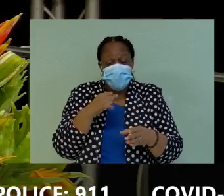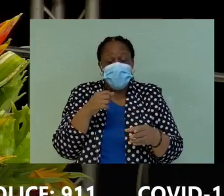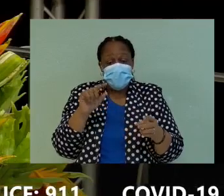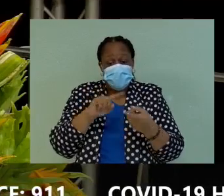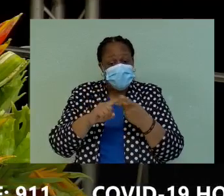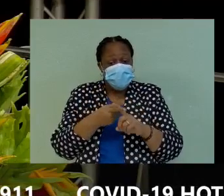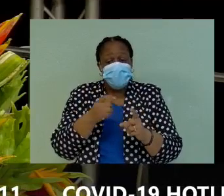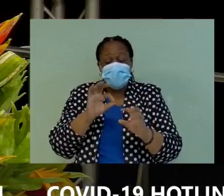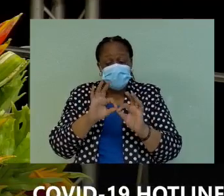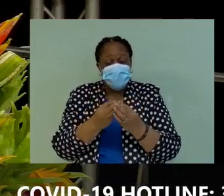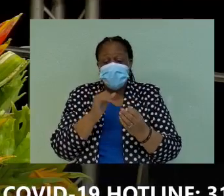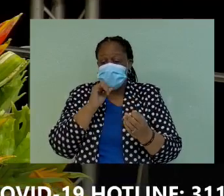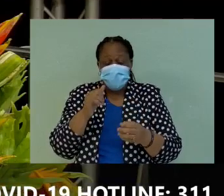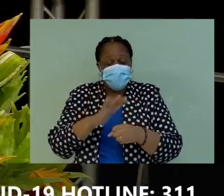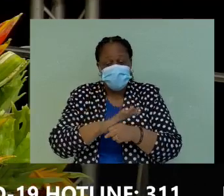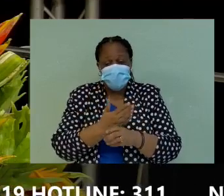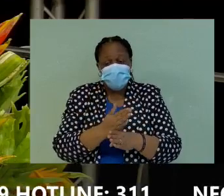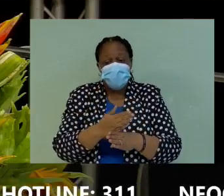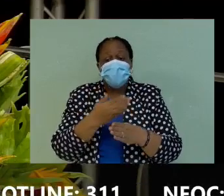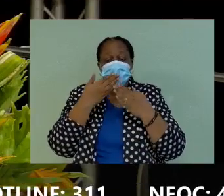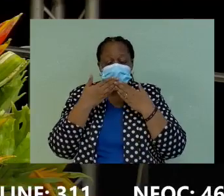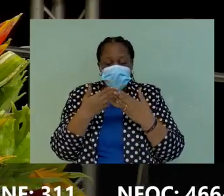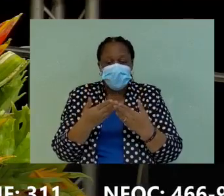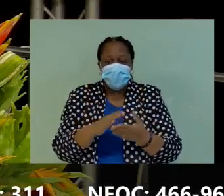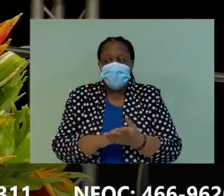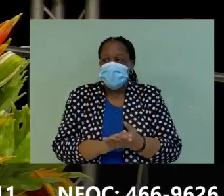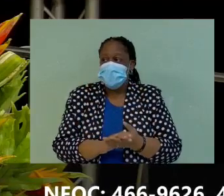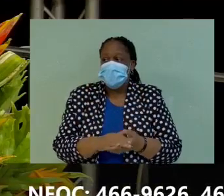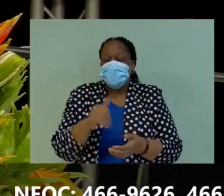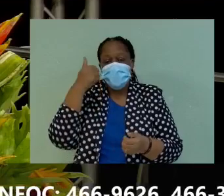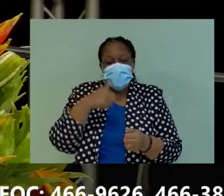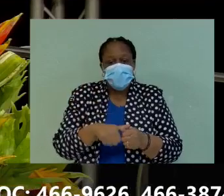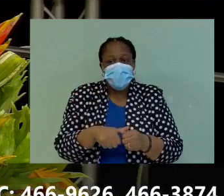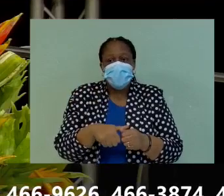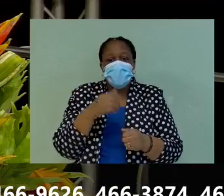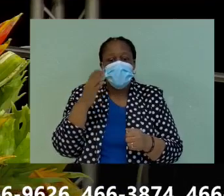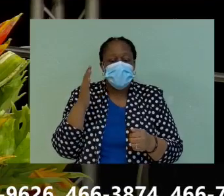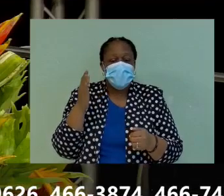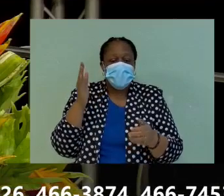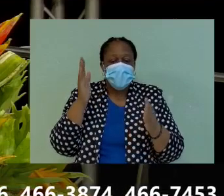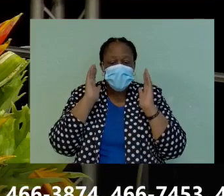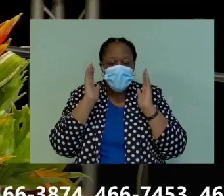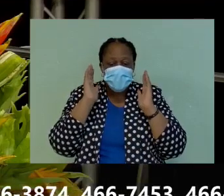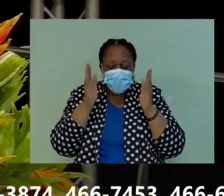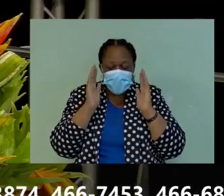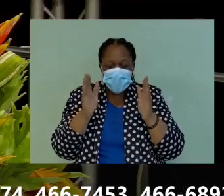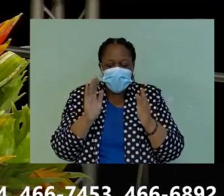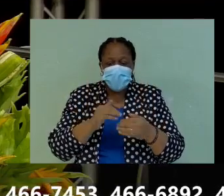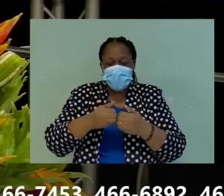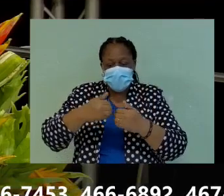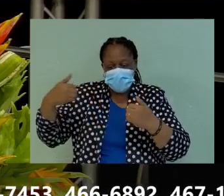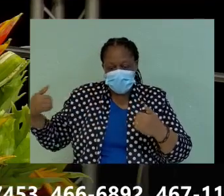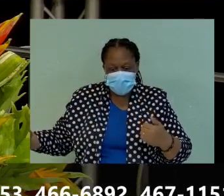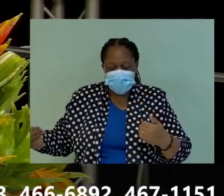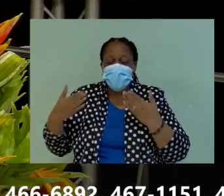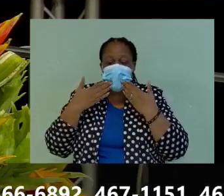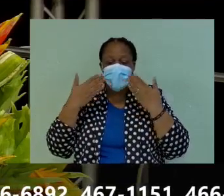is, identify, isolate, quarantine, hand hygiene, social distancing, and